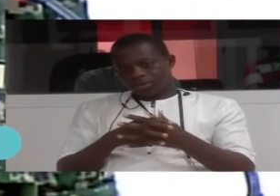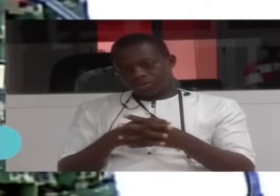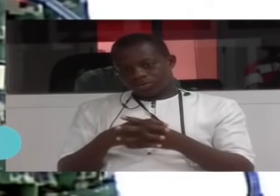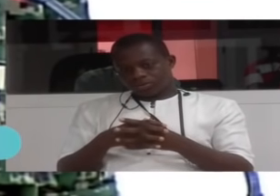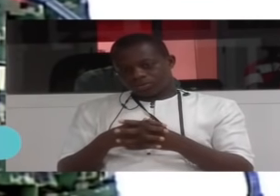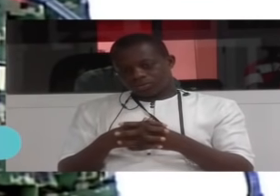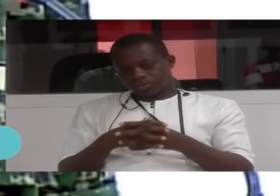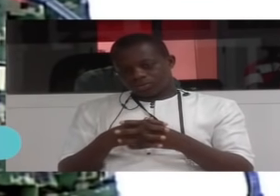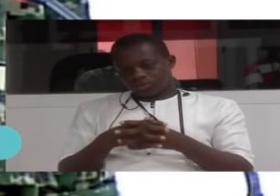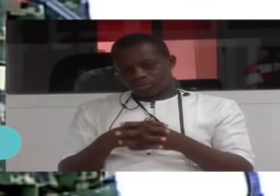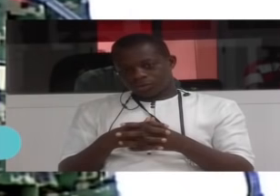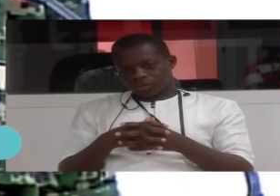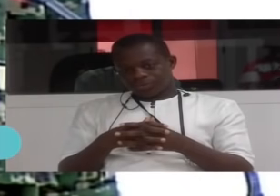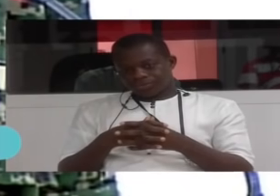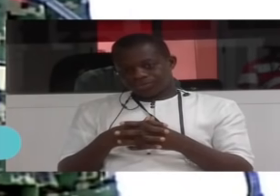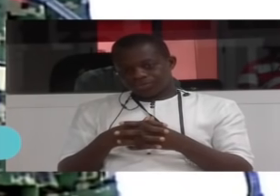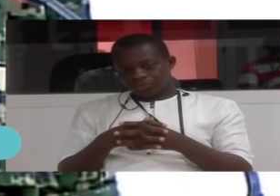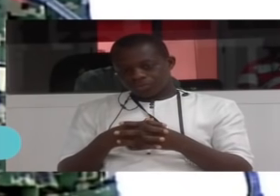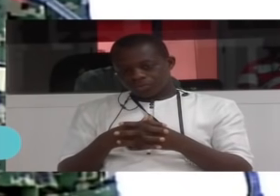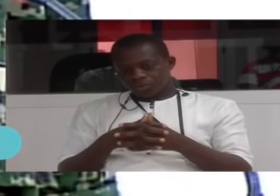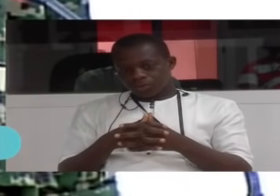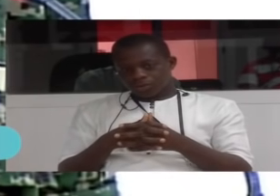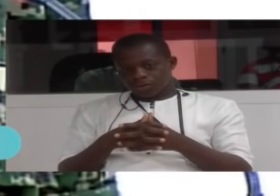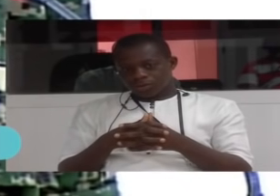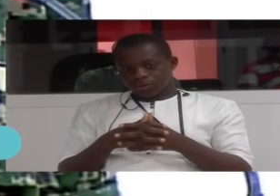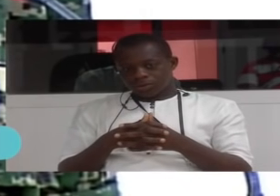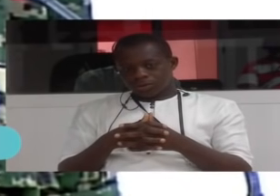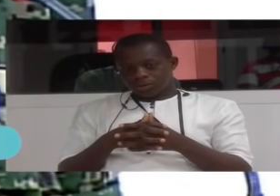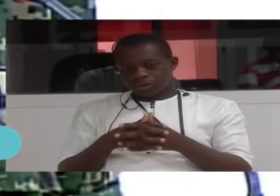jël ngeen jaar ci ndey jor.